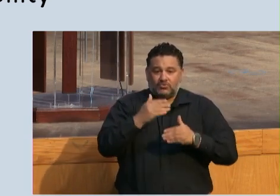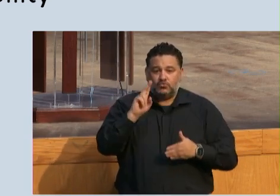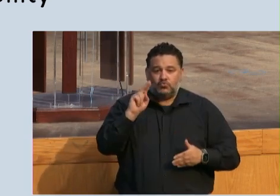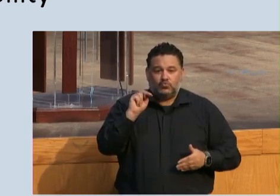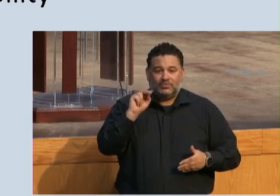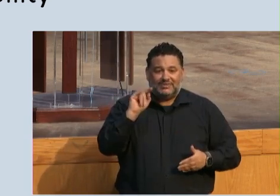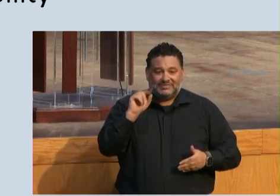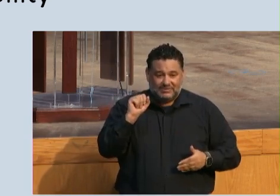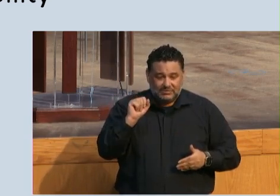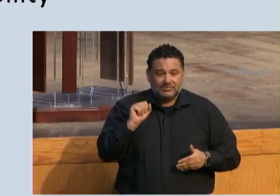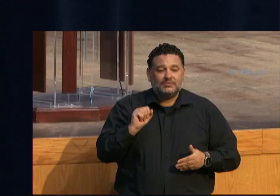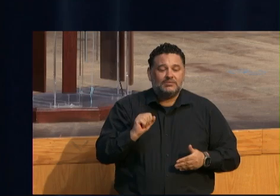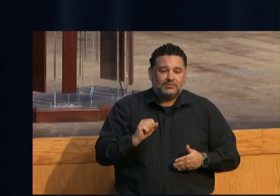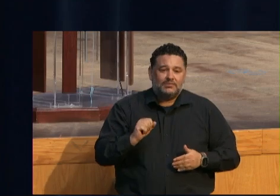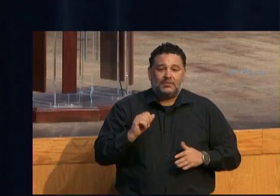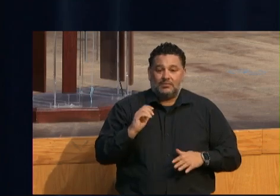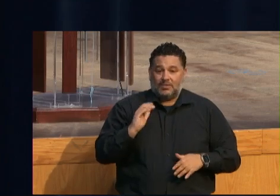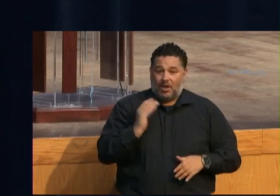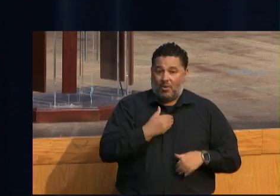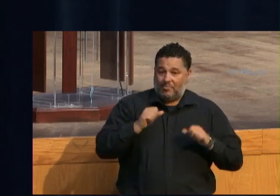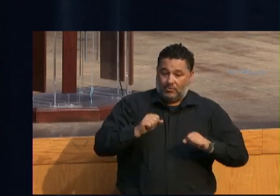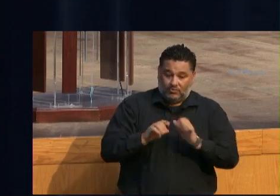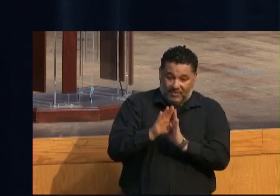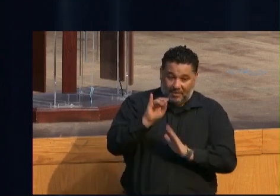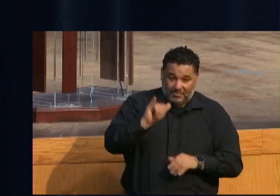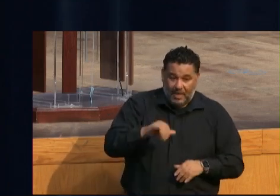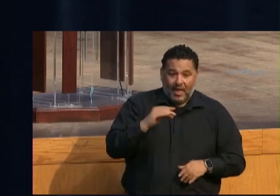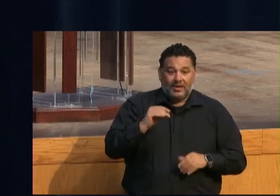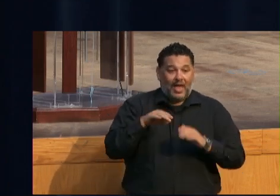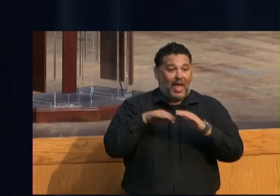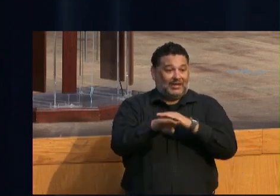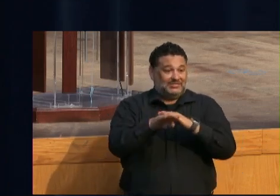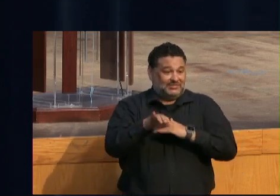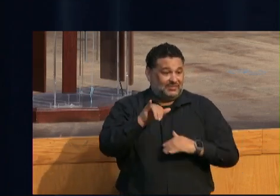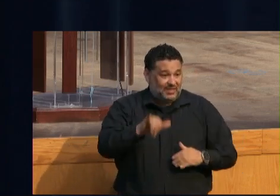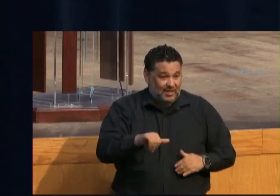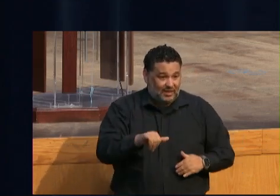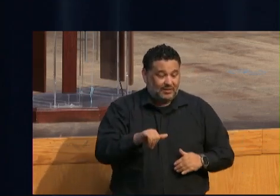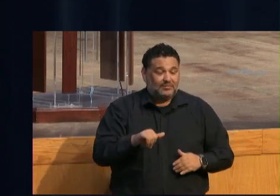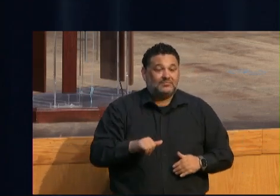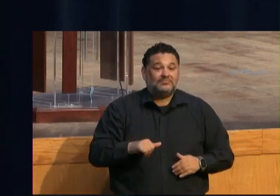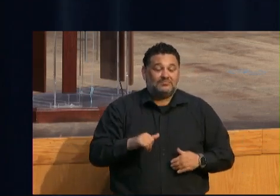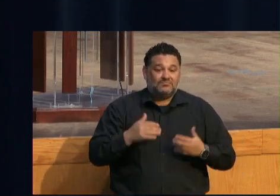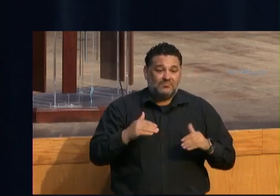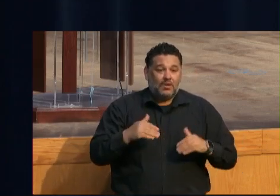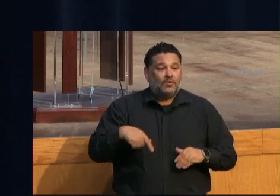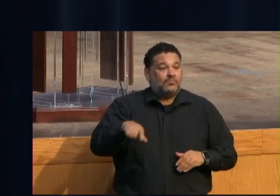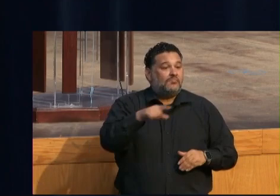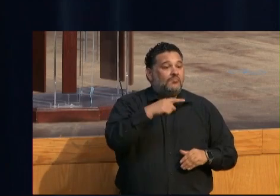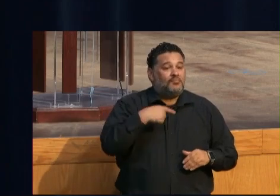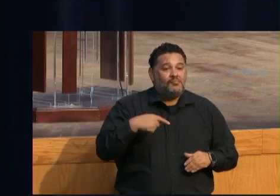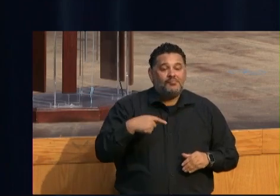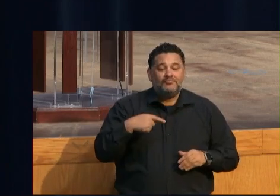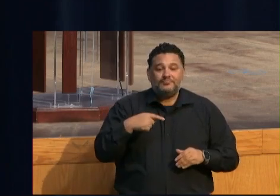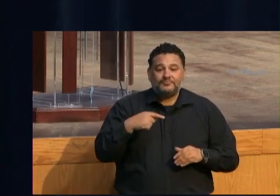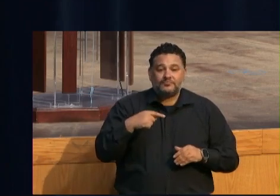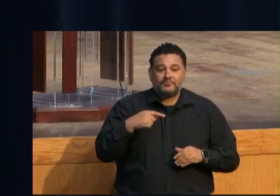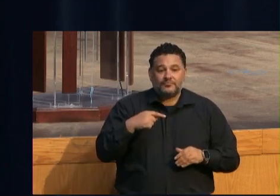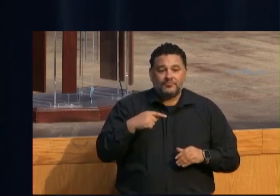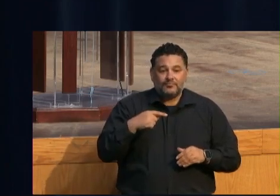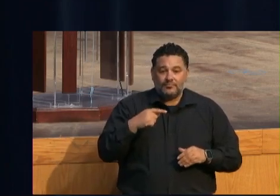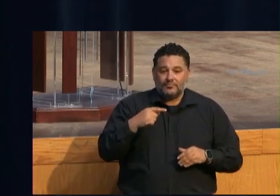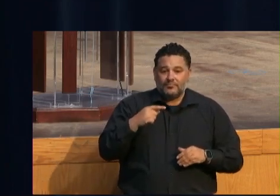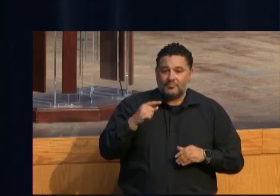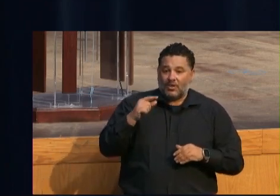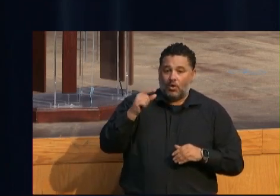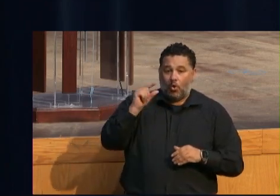ability to develop these, and also our ability to access them, just you or I, rather than Google's top scientists. We started